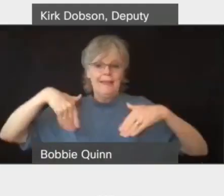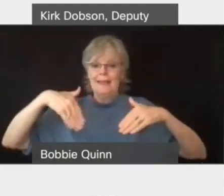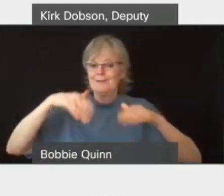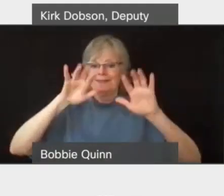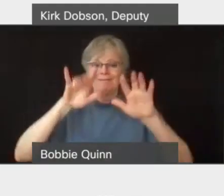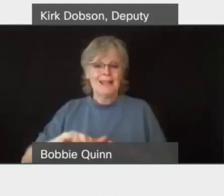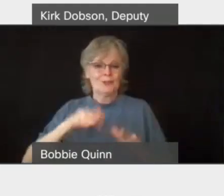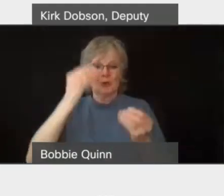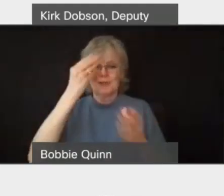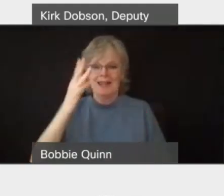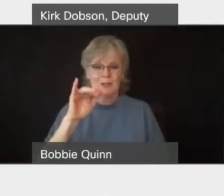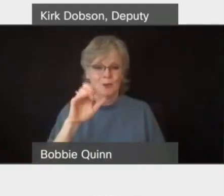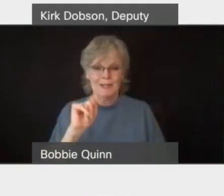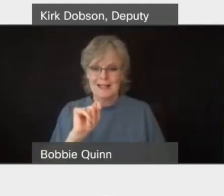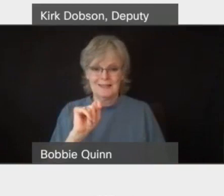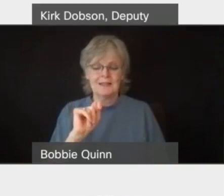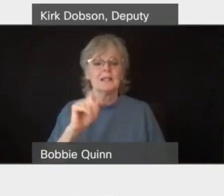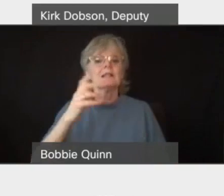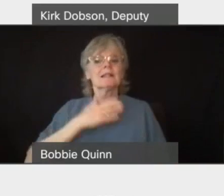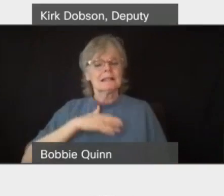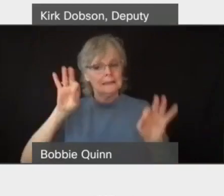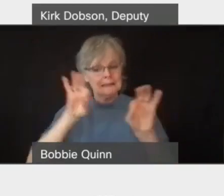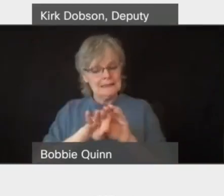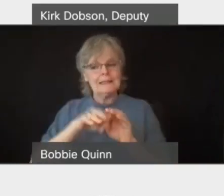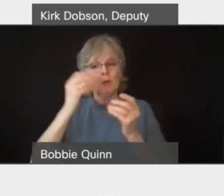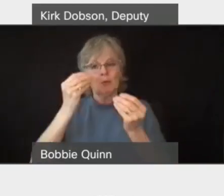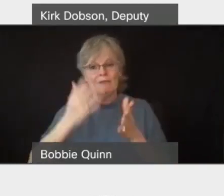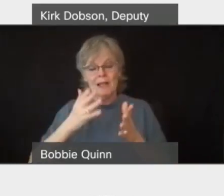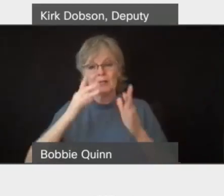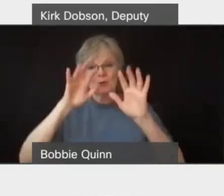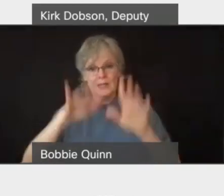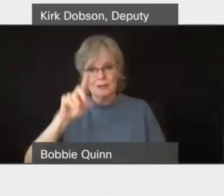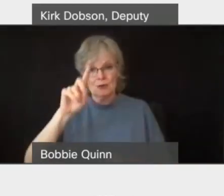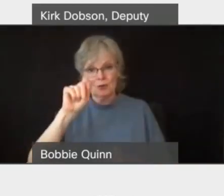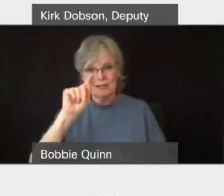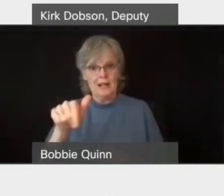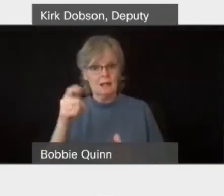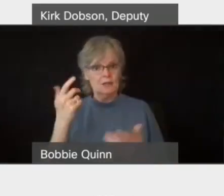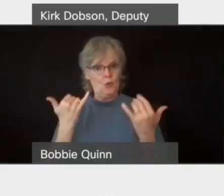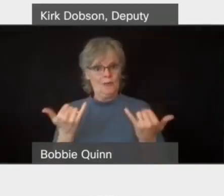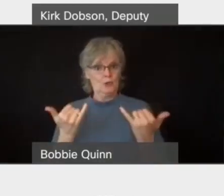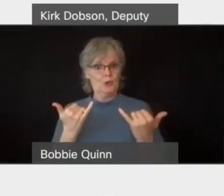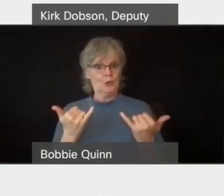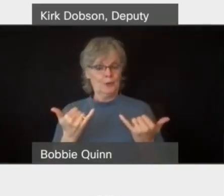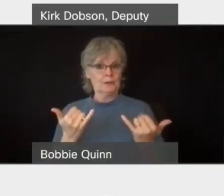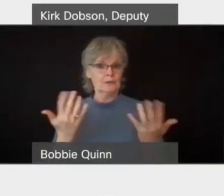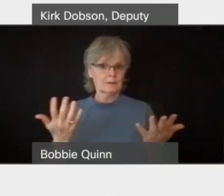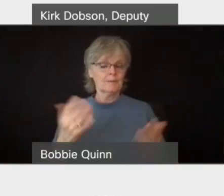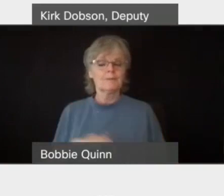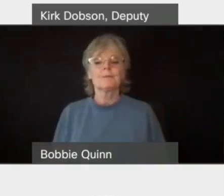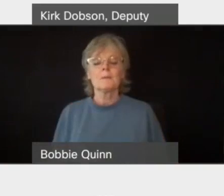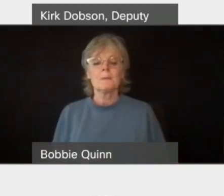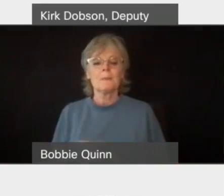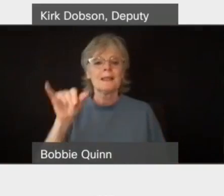it is essential that providers enter that data so that we can have current data to report. The same